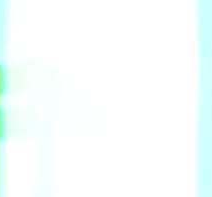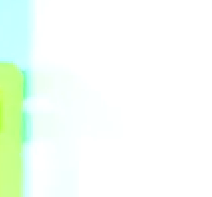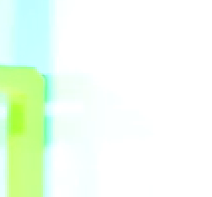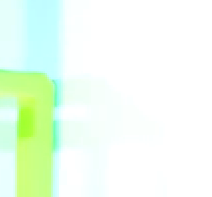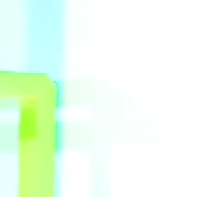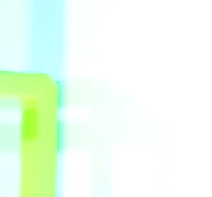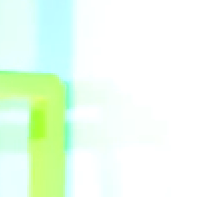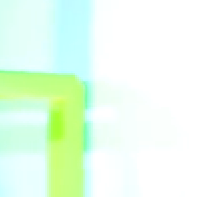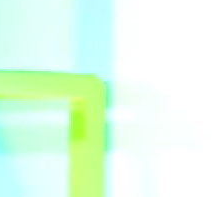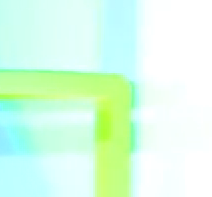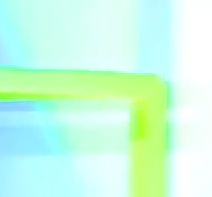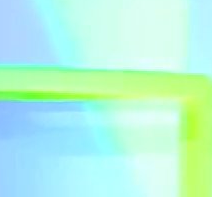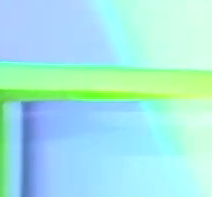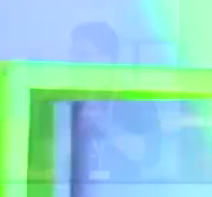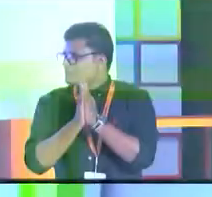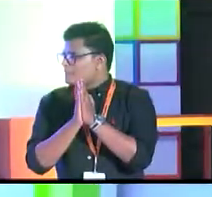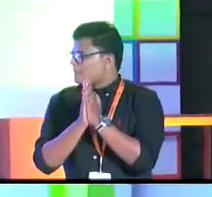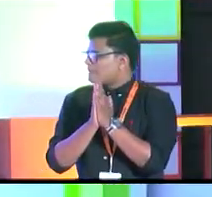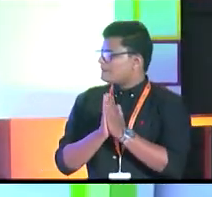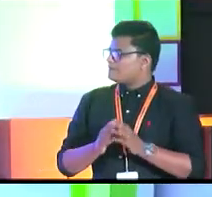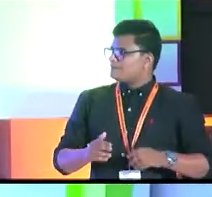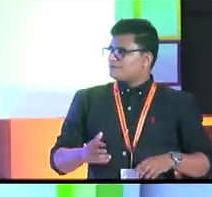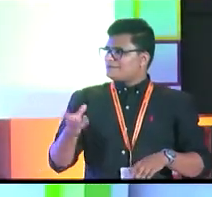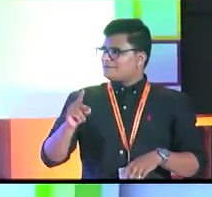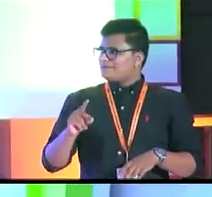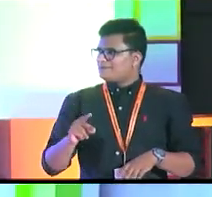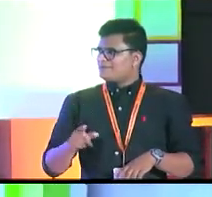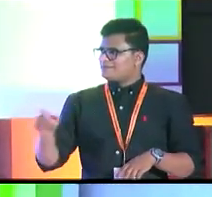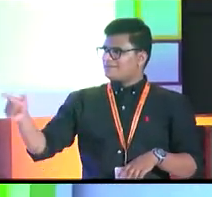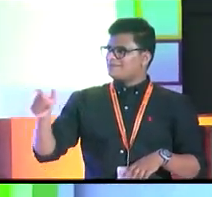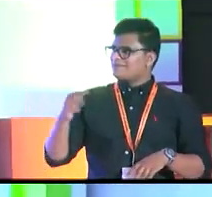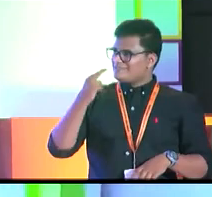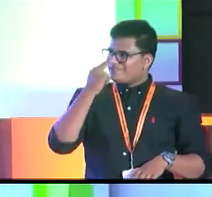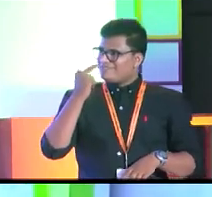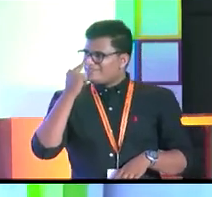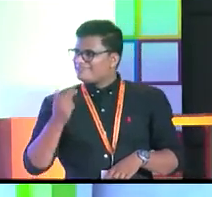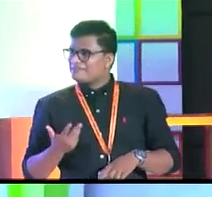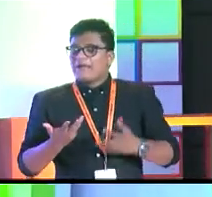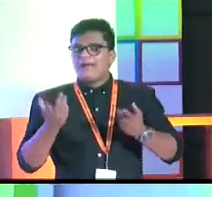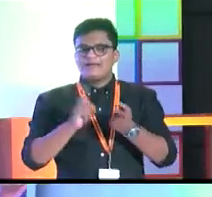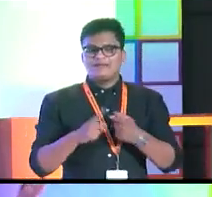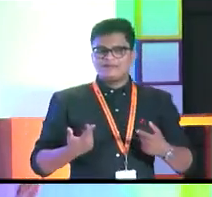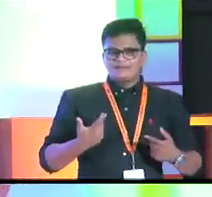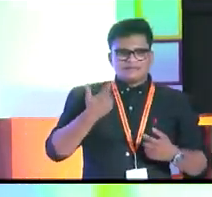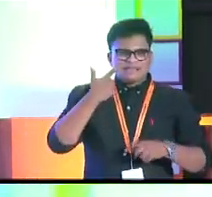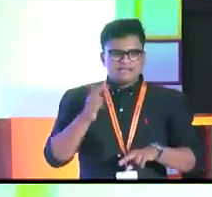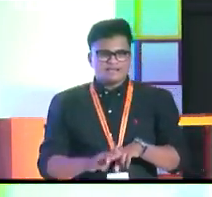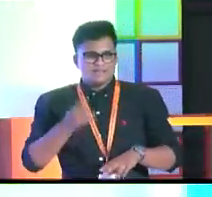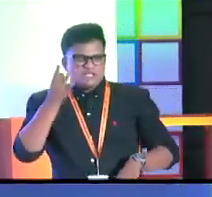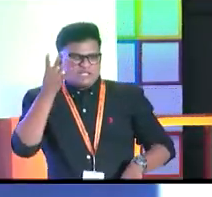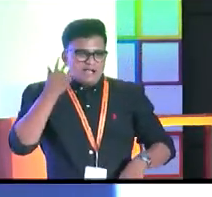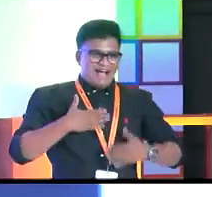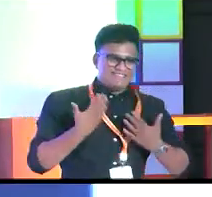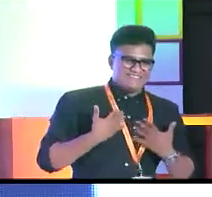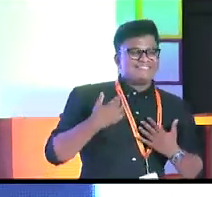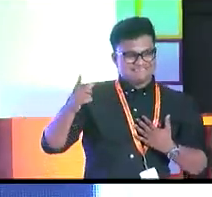Namaskar Jayant. And I think again, I'll speak in Hindi because I say that when I talk about anger and love, I better do it in